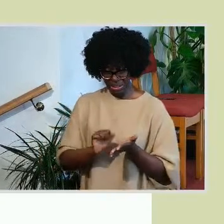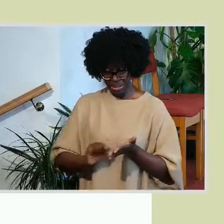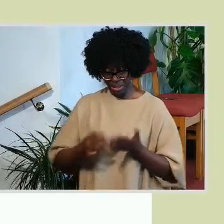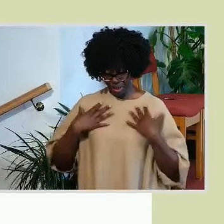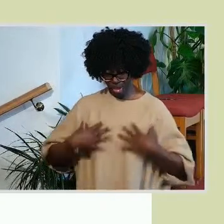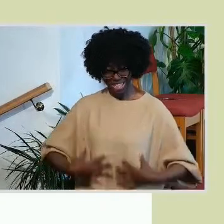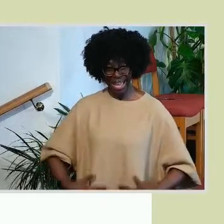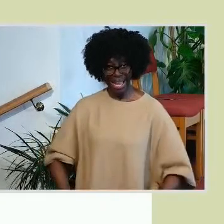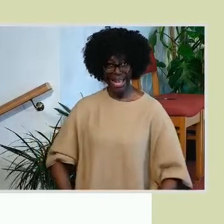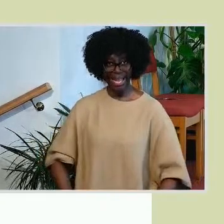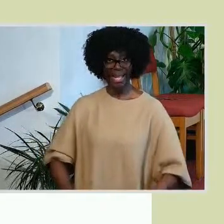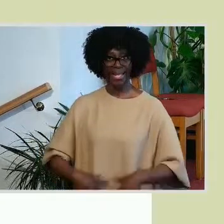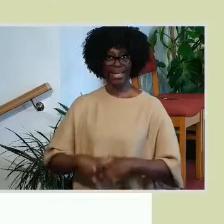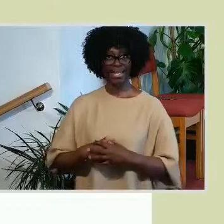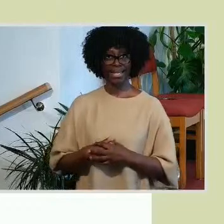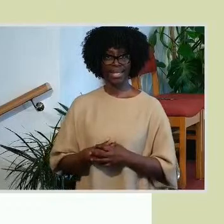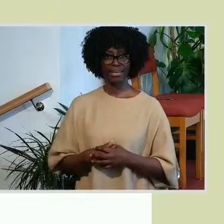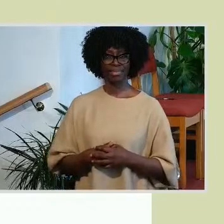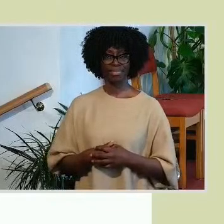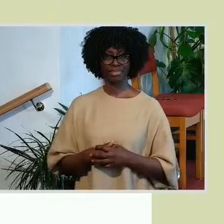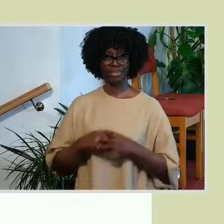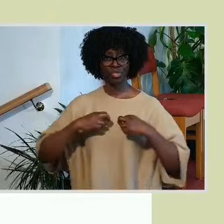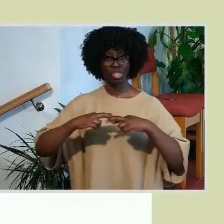So there was a study that was done in Japan,